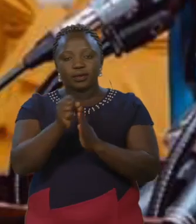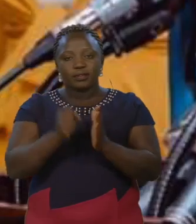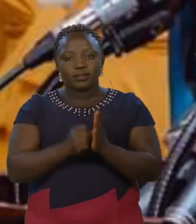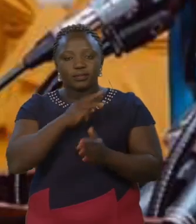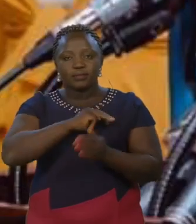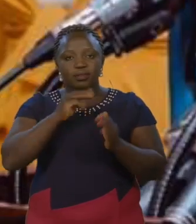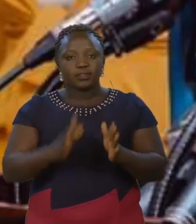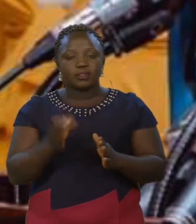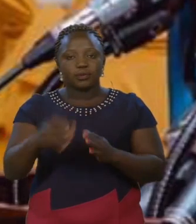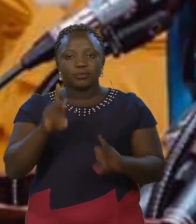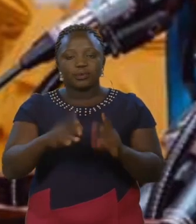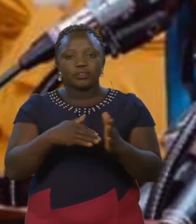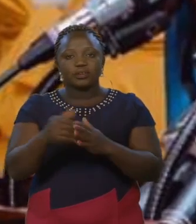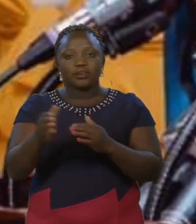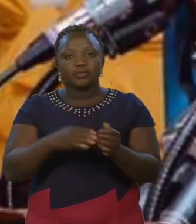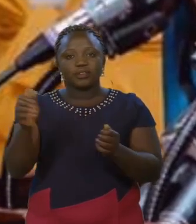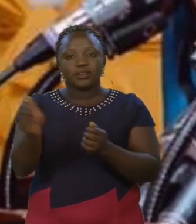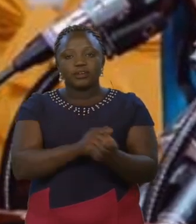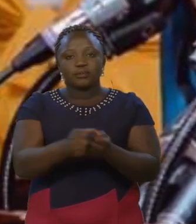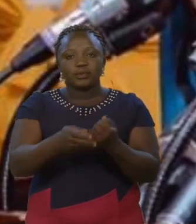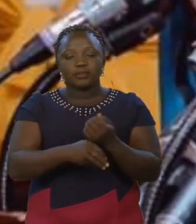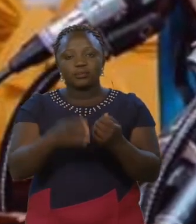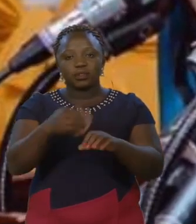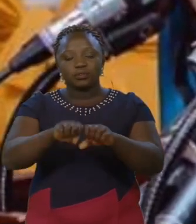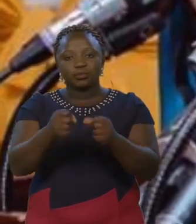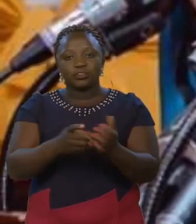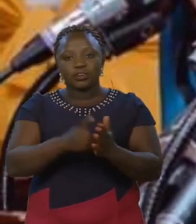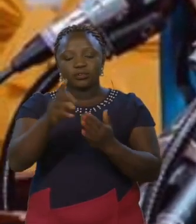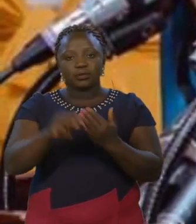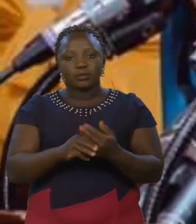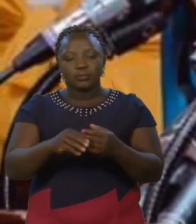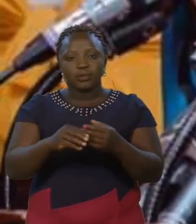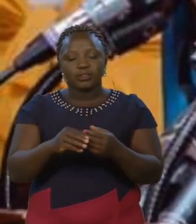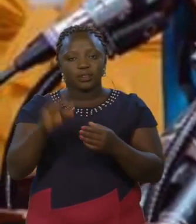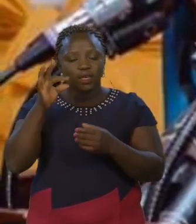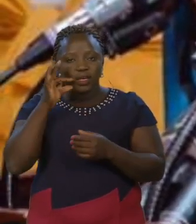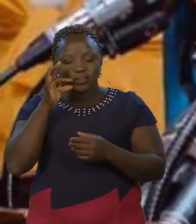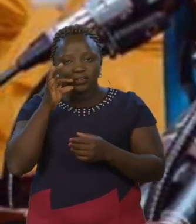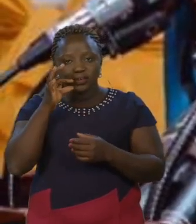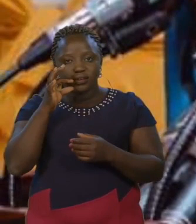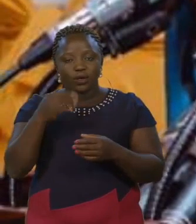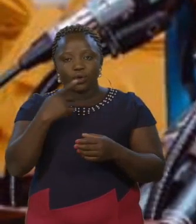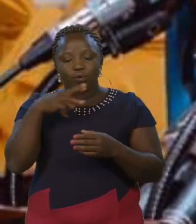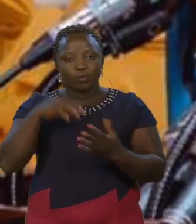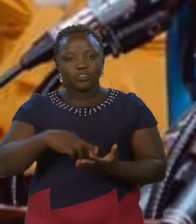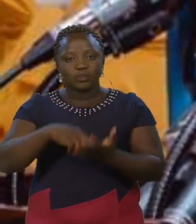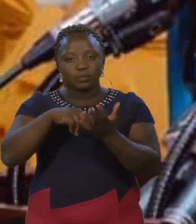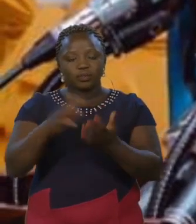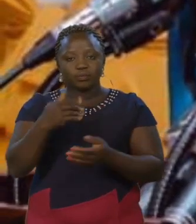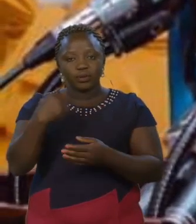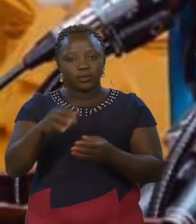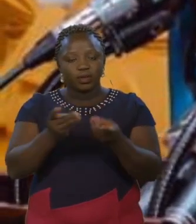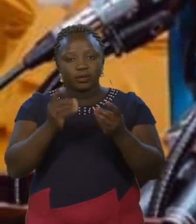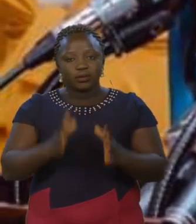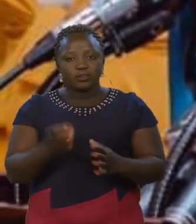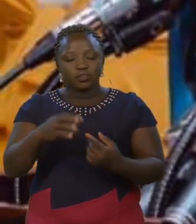Minister of Humanitarian Affairs, Disaster Management and Social Development, Hajia Sadia Umar Farouk, who was